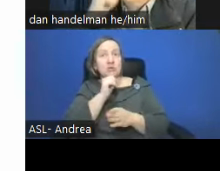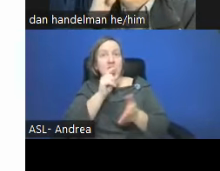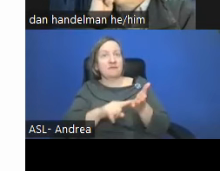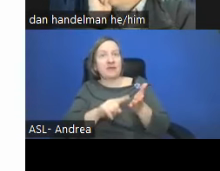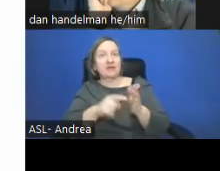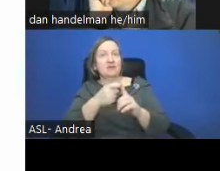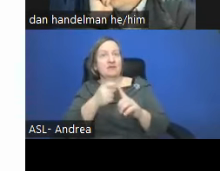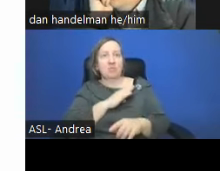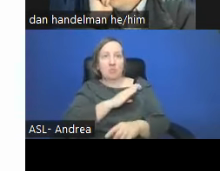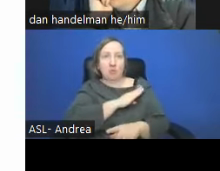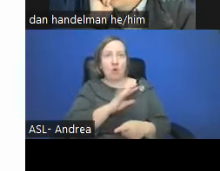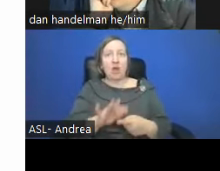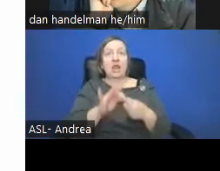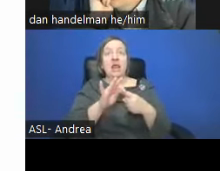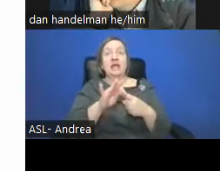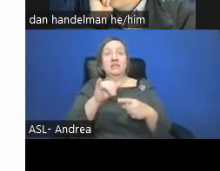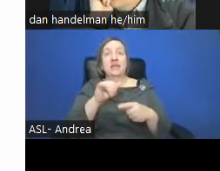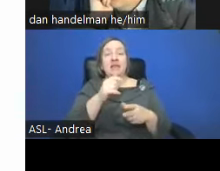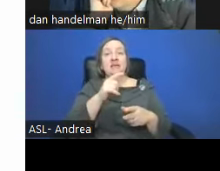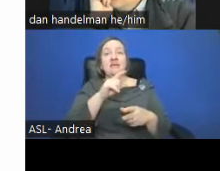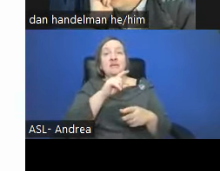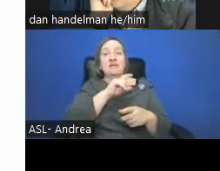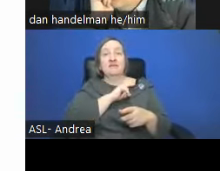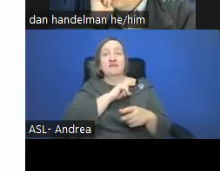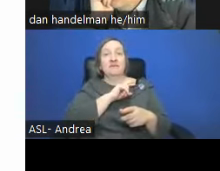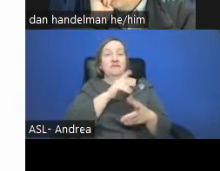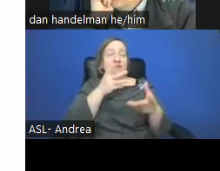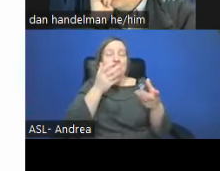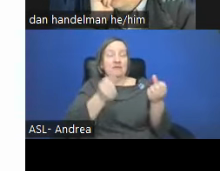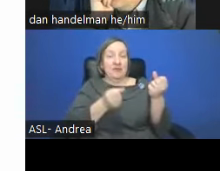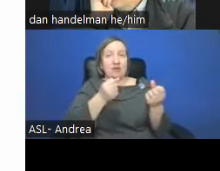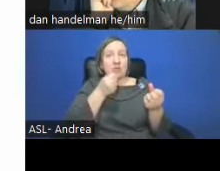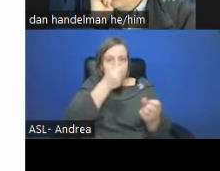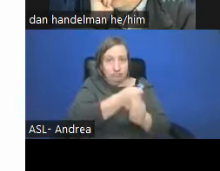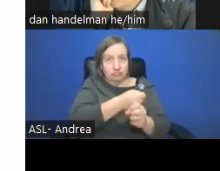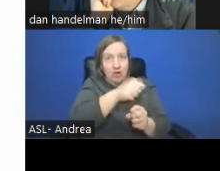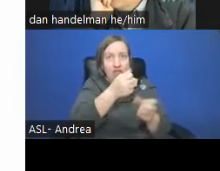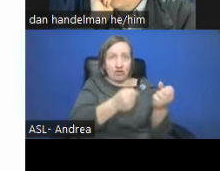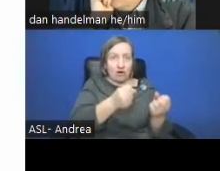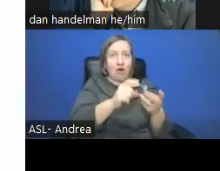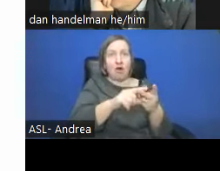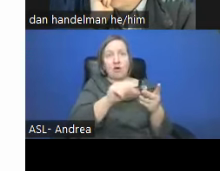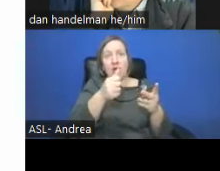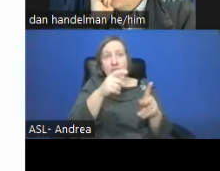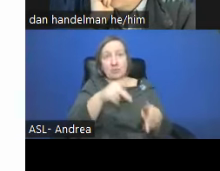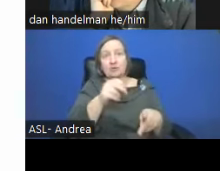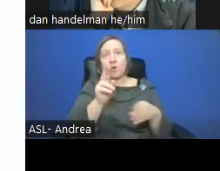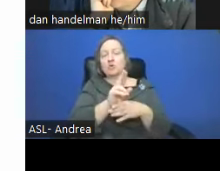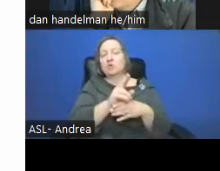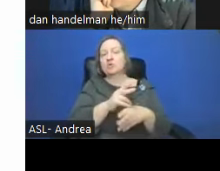board unless that vehicle then runs into another car or person or is used for intimidation.